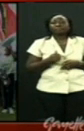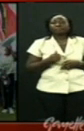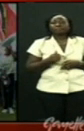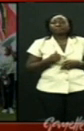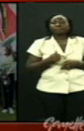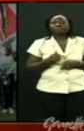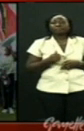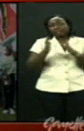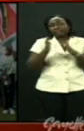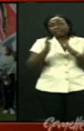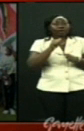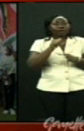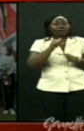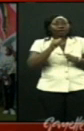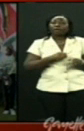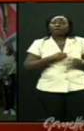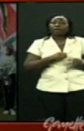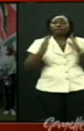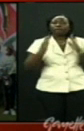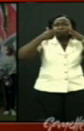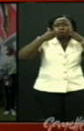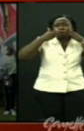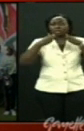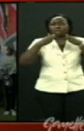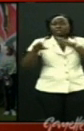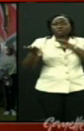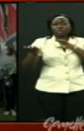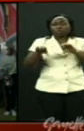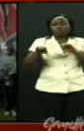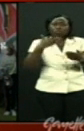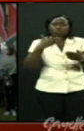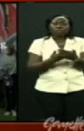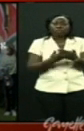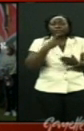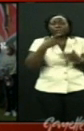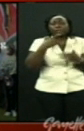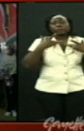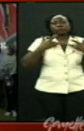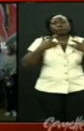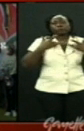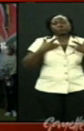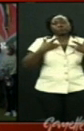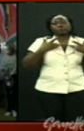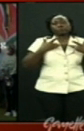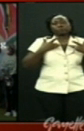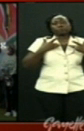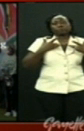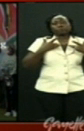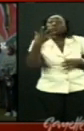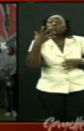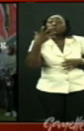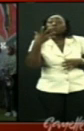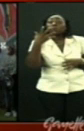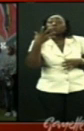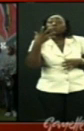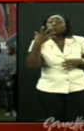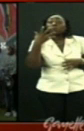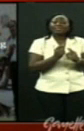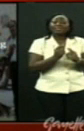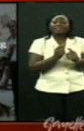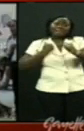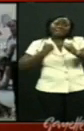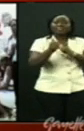themselves. The head coach described the performance as very disappointing, since he was looking for the team to make it 3 in a row at